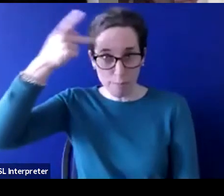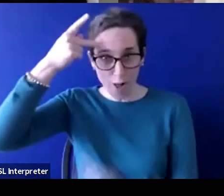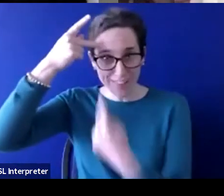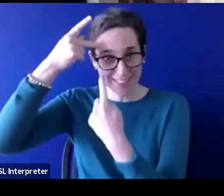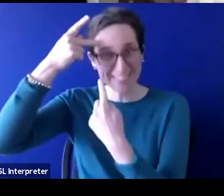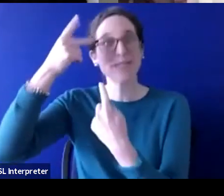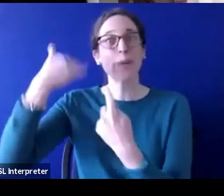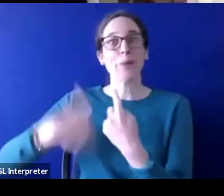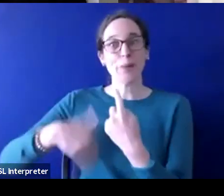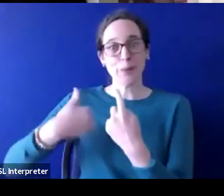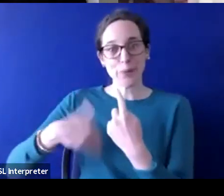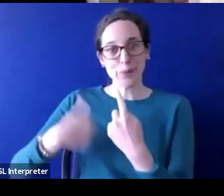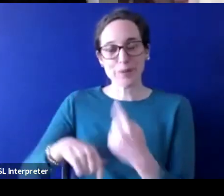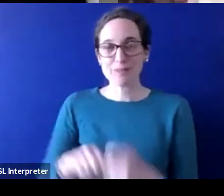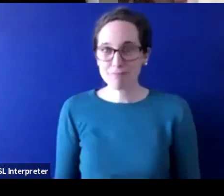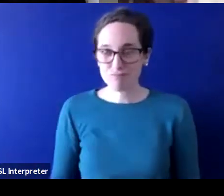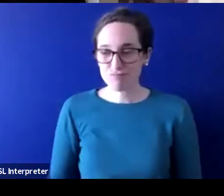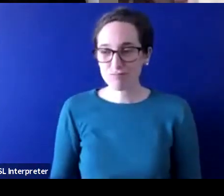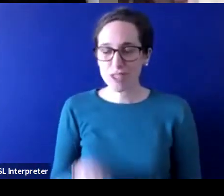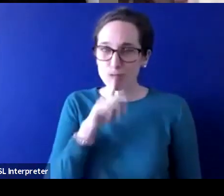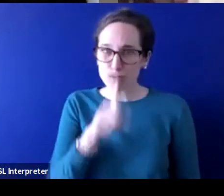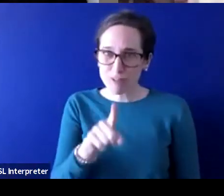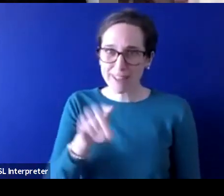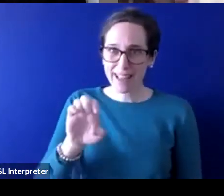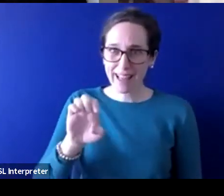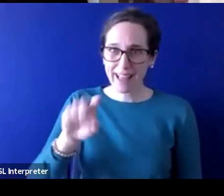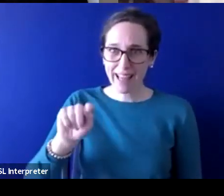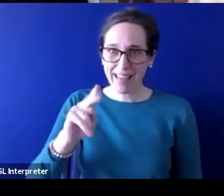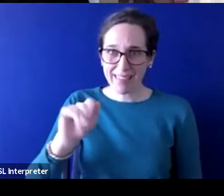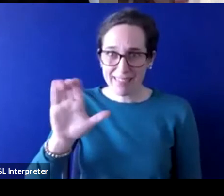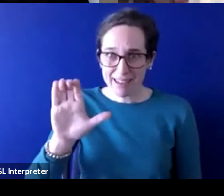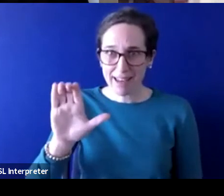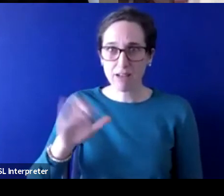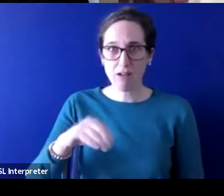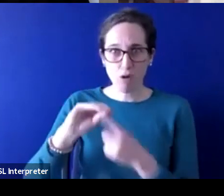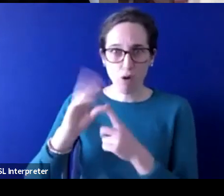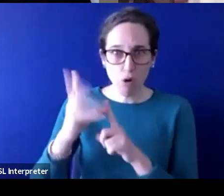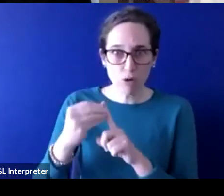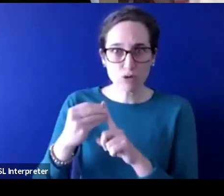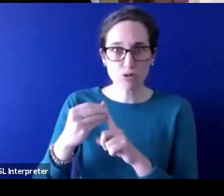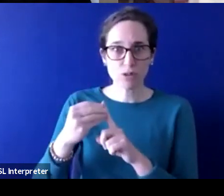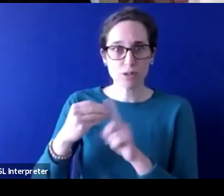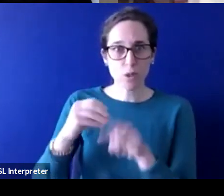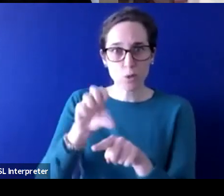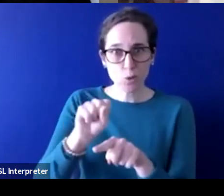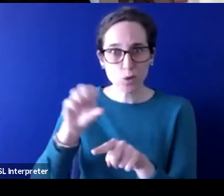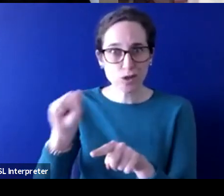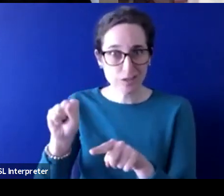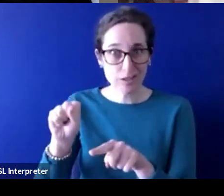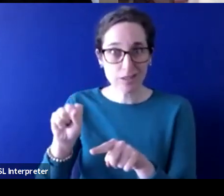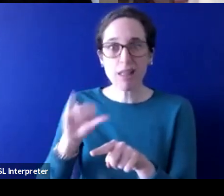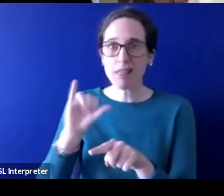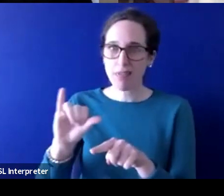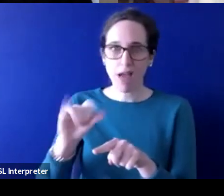I just said it starts from ethnic, culture, political, and social studies. That's what we're all taught at a young age. And if you really pay attention to those things from a young